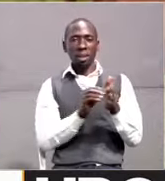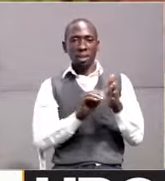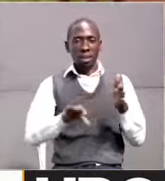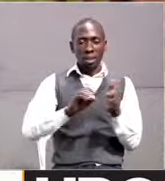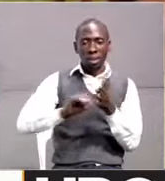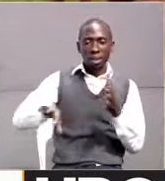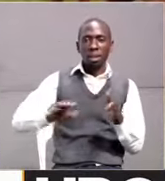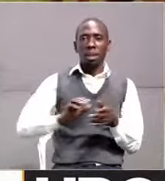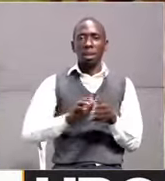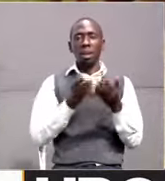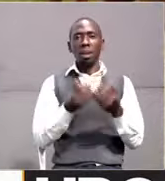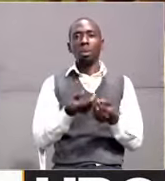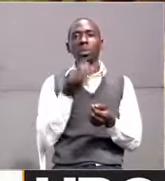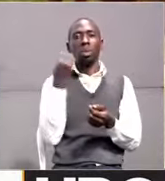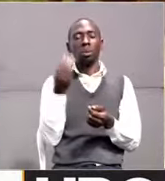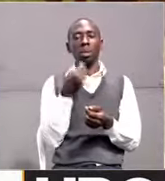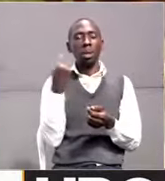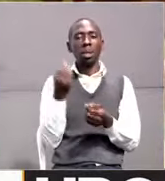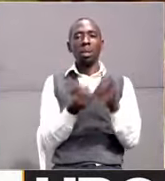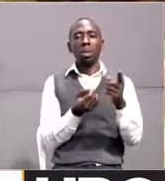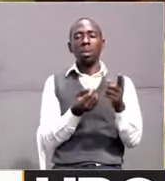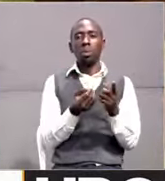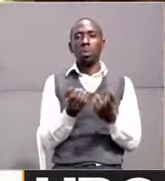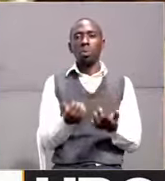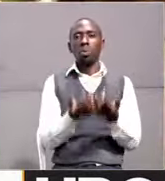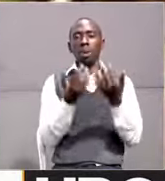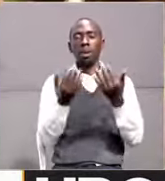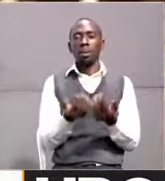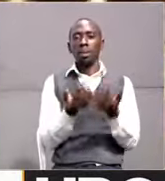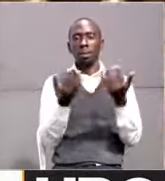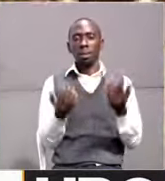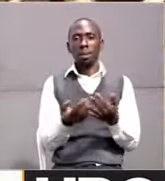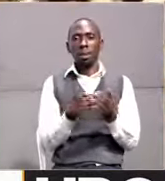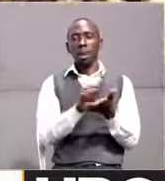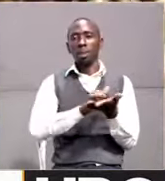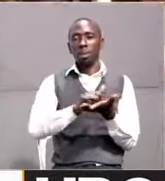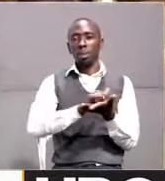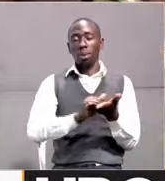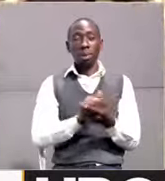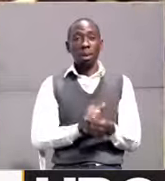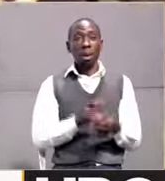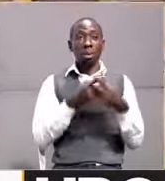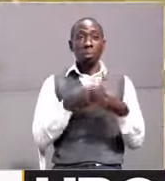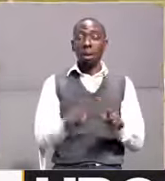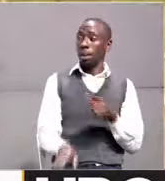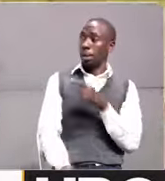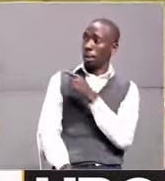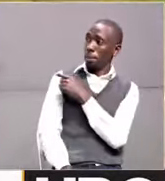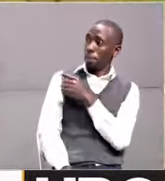grasses you don't want. But there,